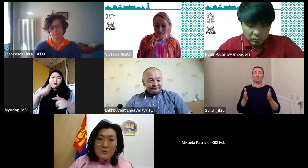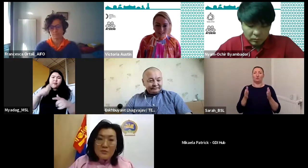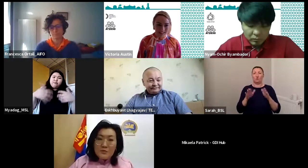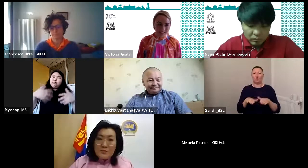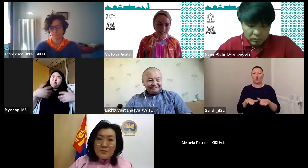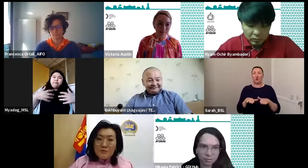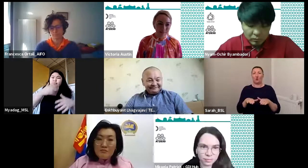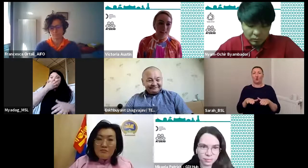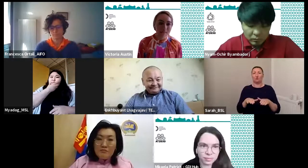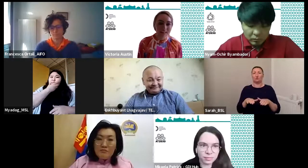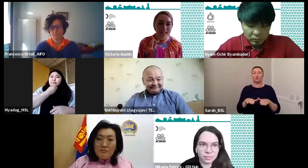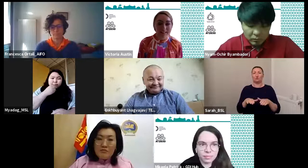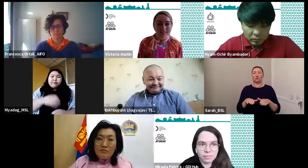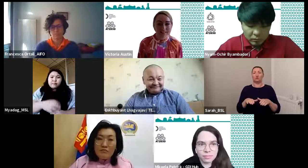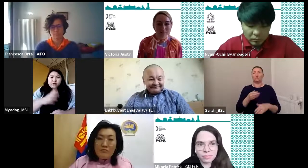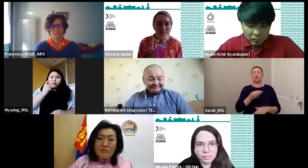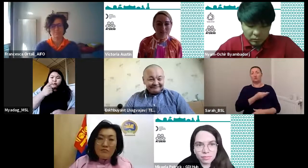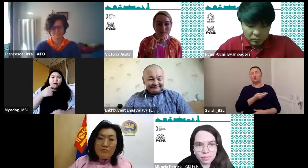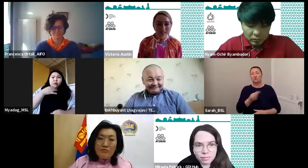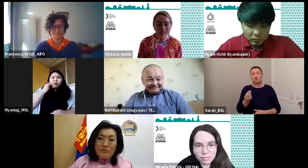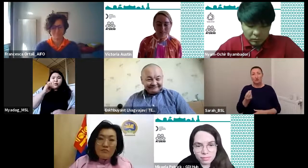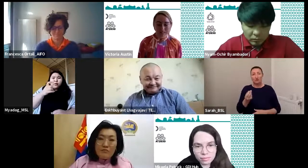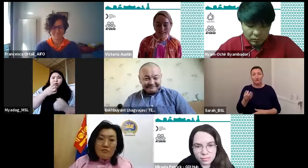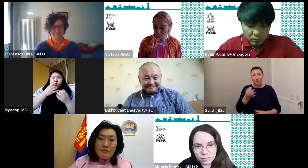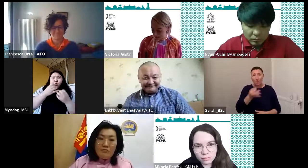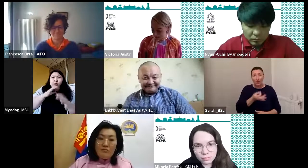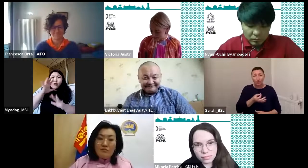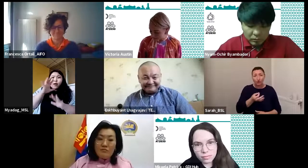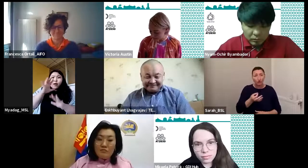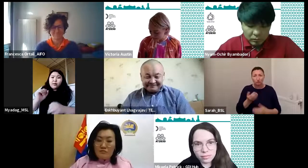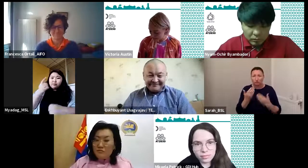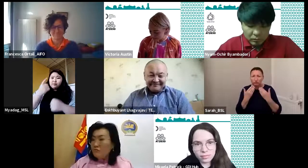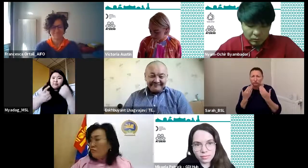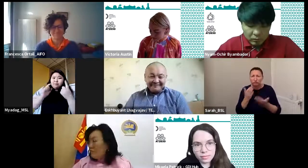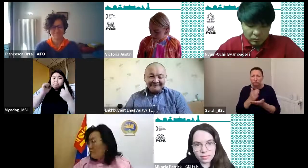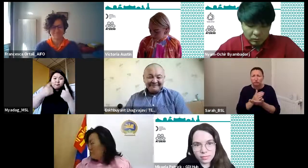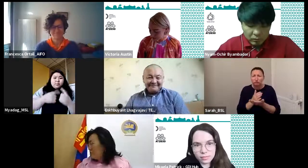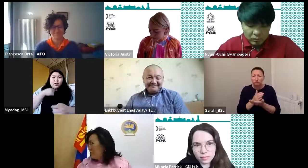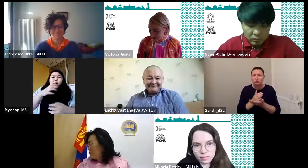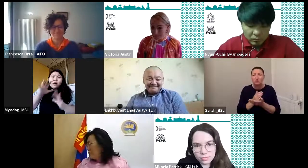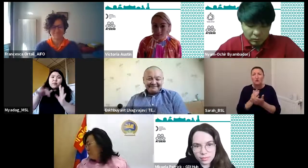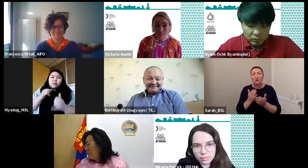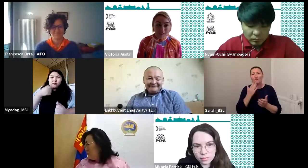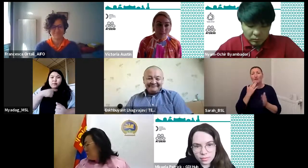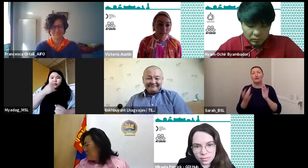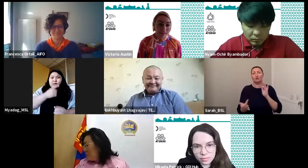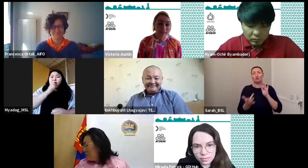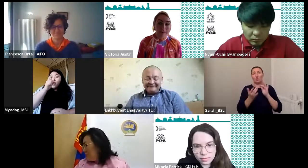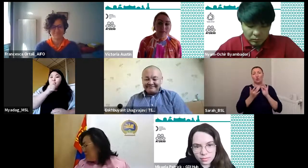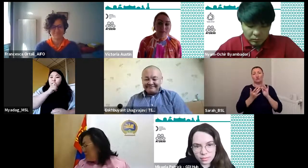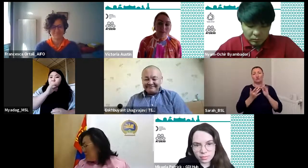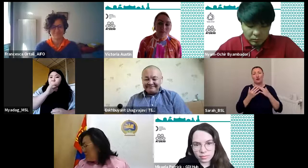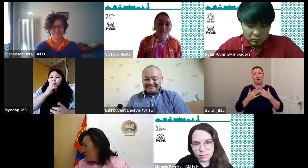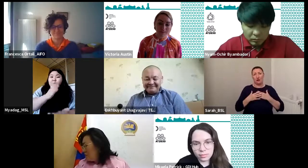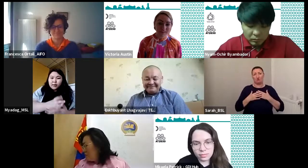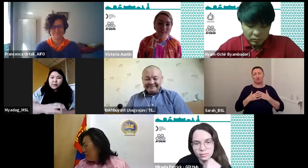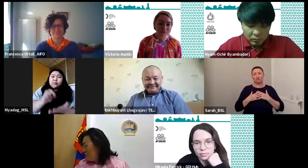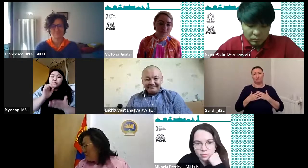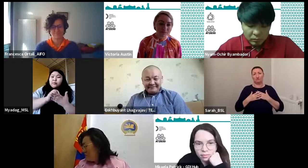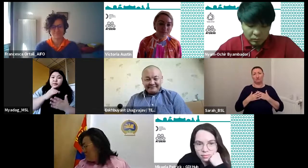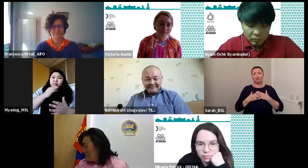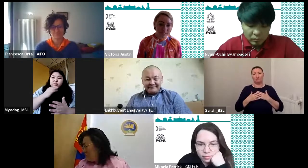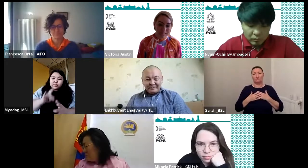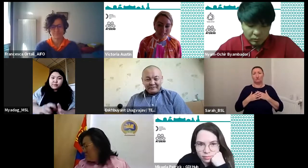have been answered, but if there's anything else people would like, please do get in touch with us. I conclude by thanking all of